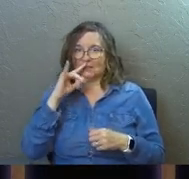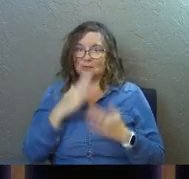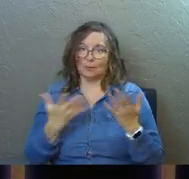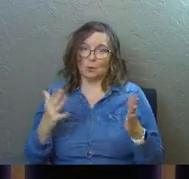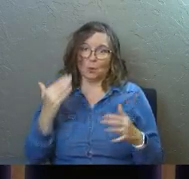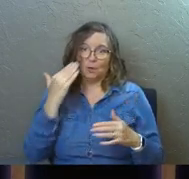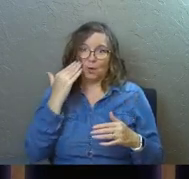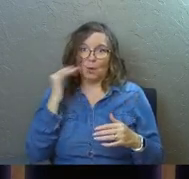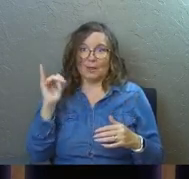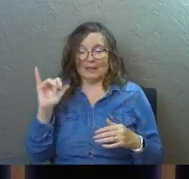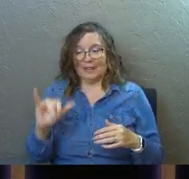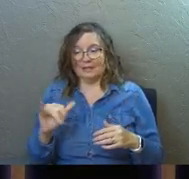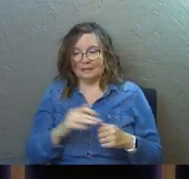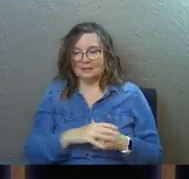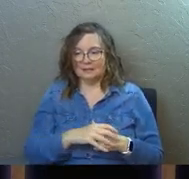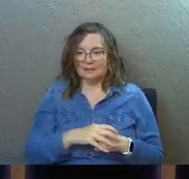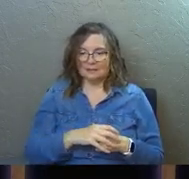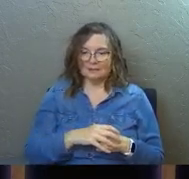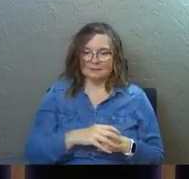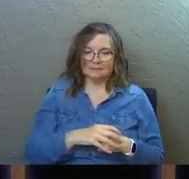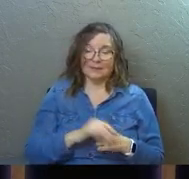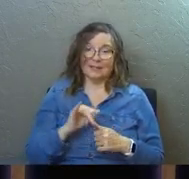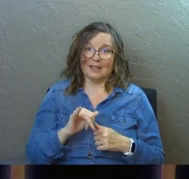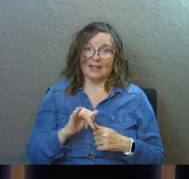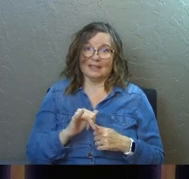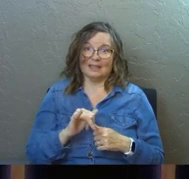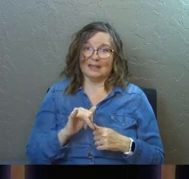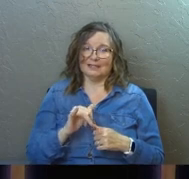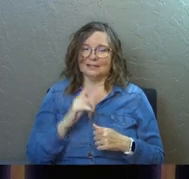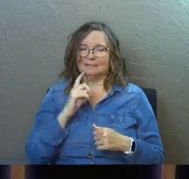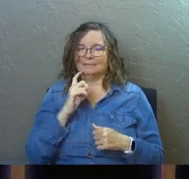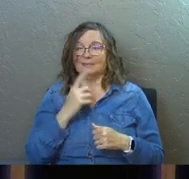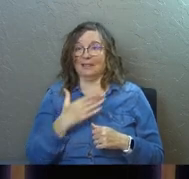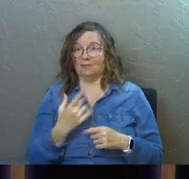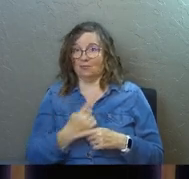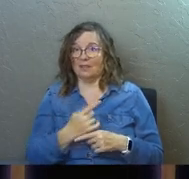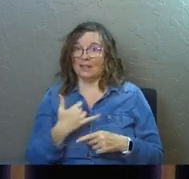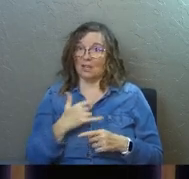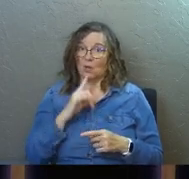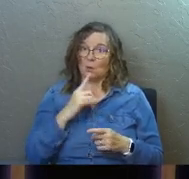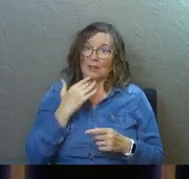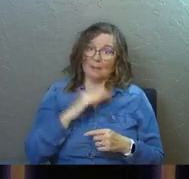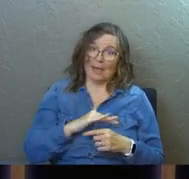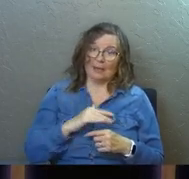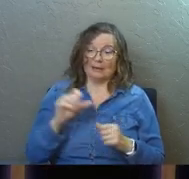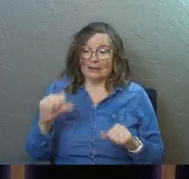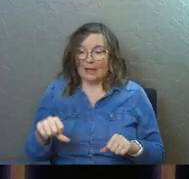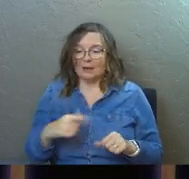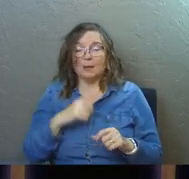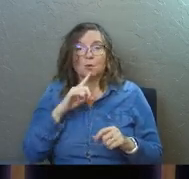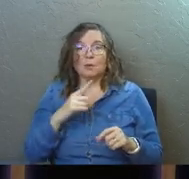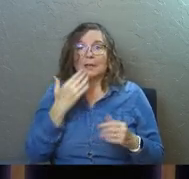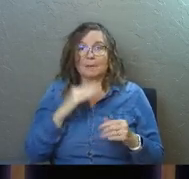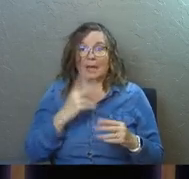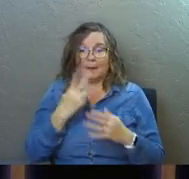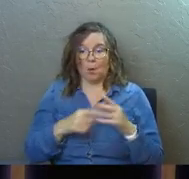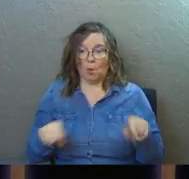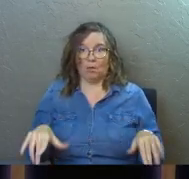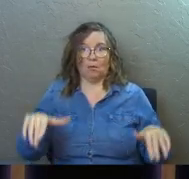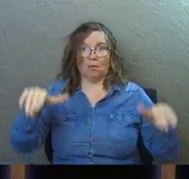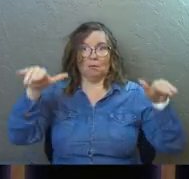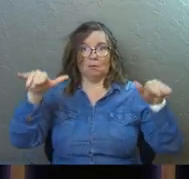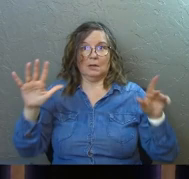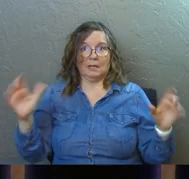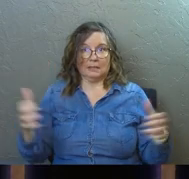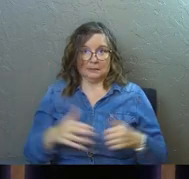which some of you already know, like that's a fishy thing, right? Like that could go really bad. And it went really bad in both of these